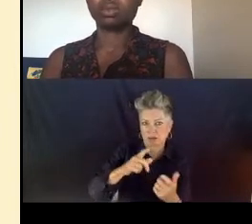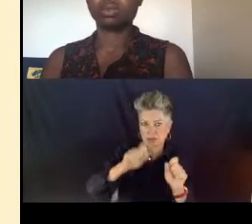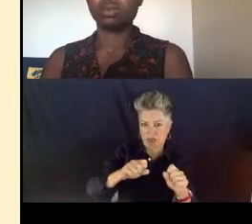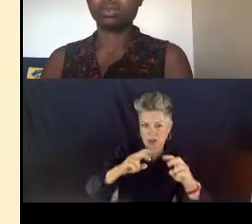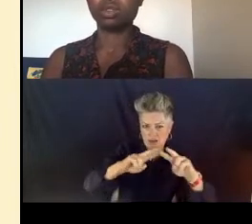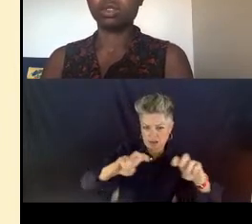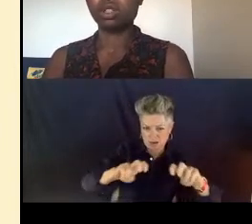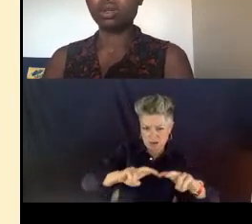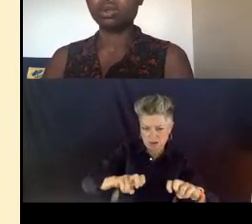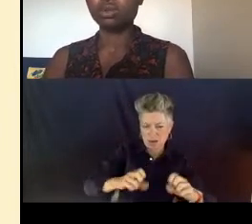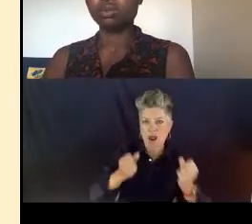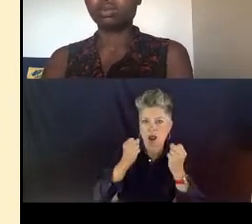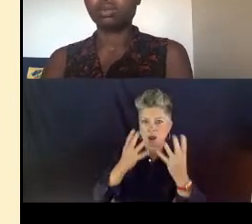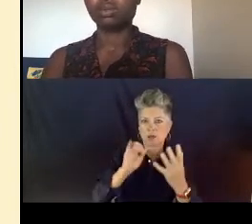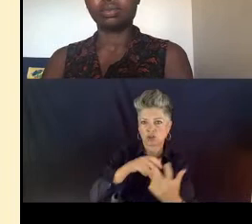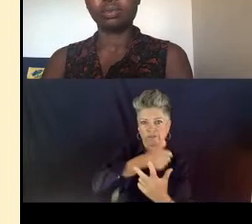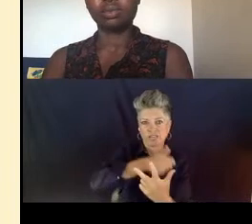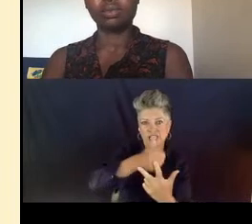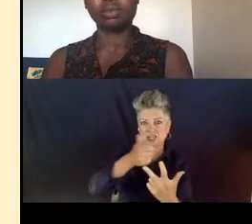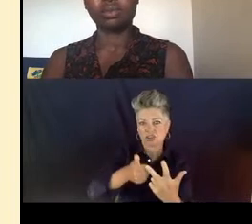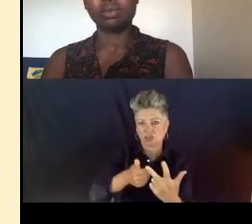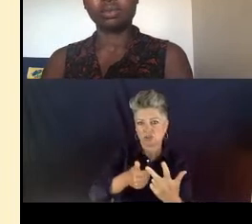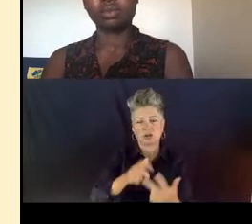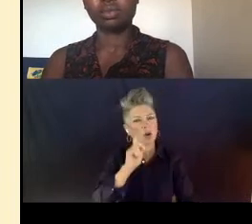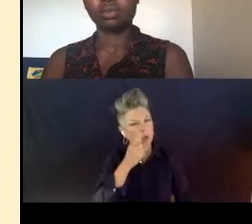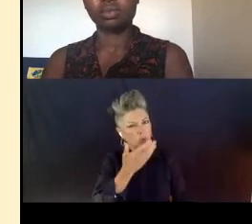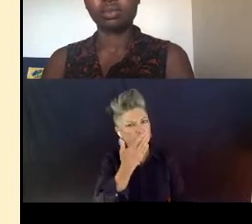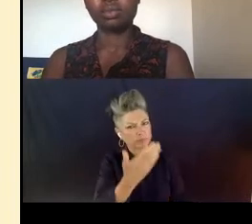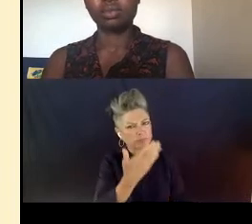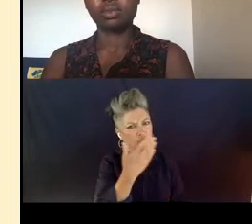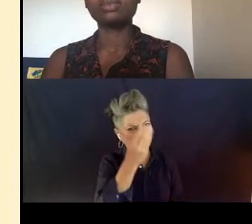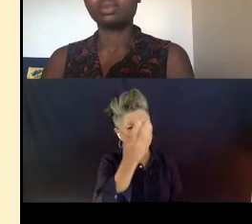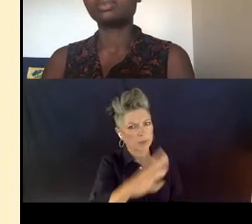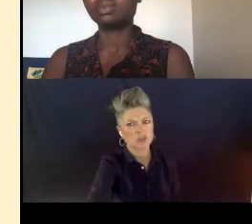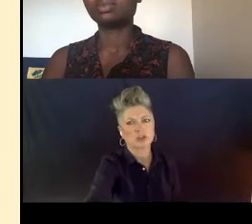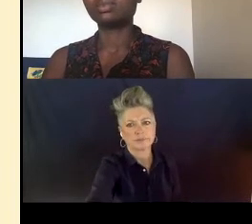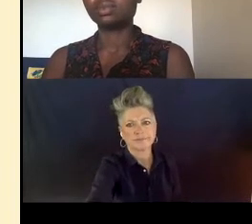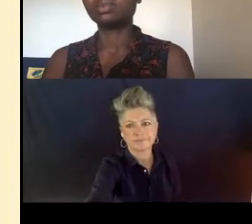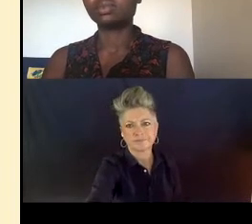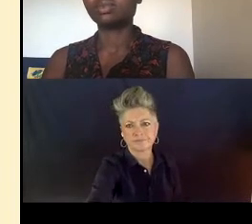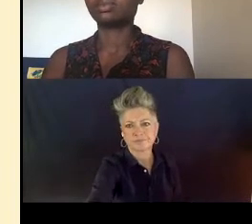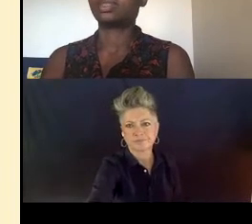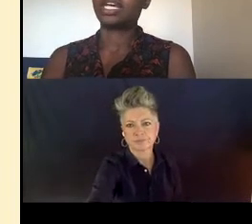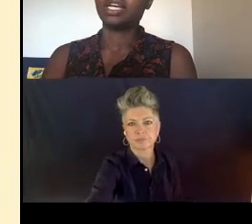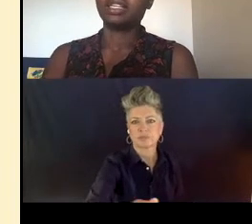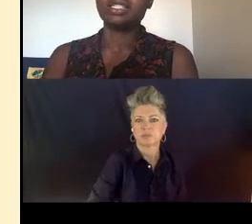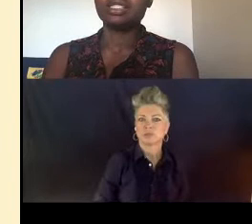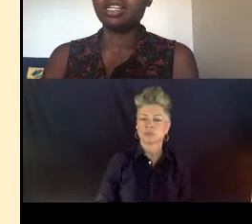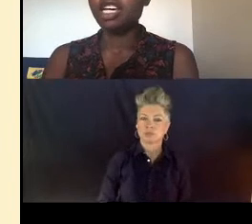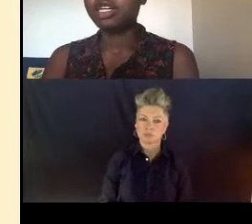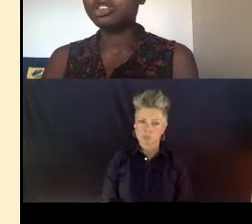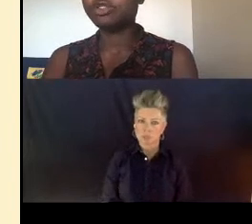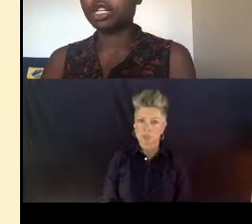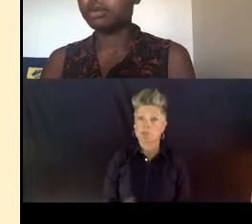have. Cool. Thank you, Jessica. That's cool information. All right. This is